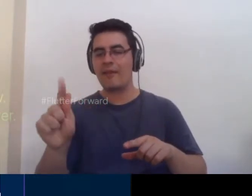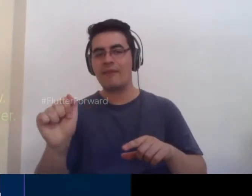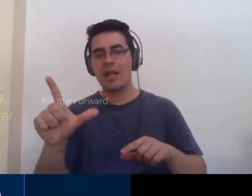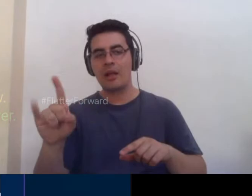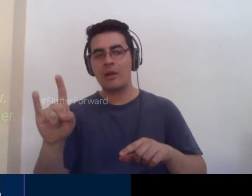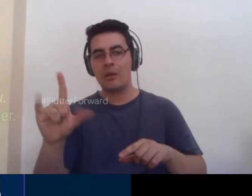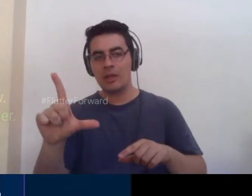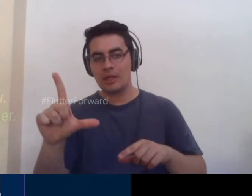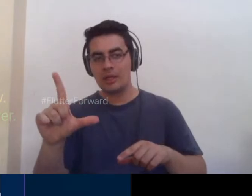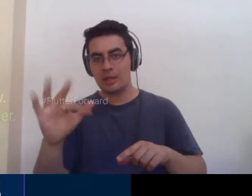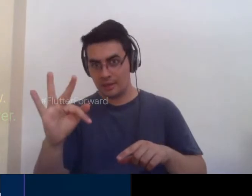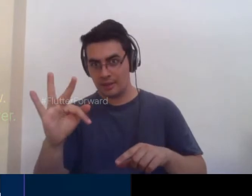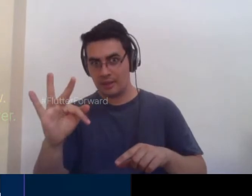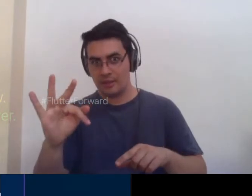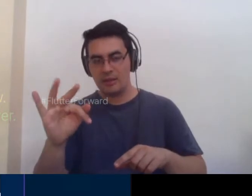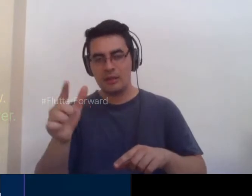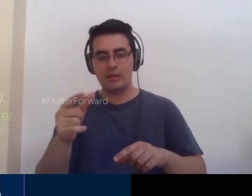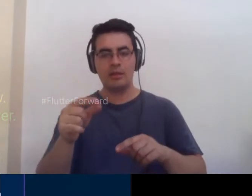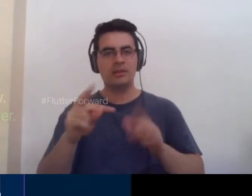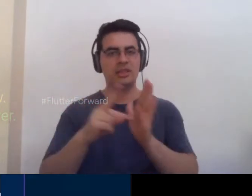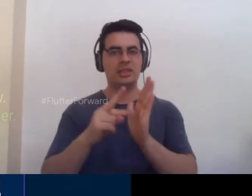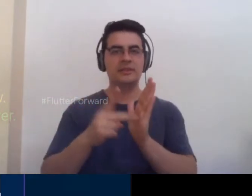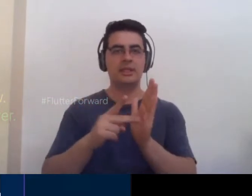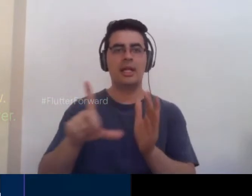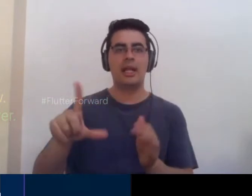A to B like we just saw.